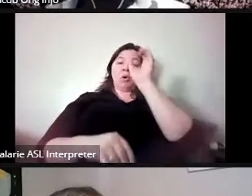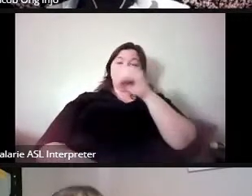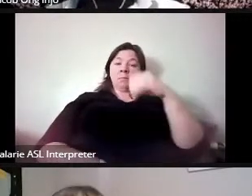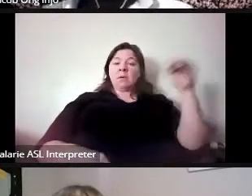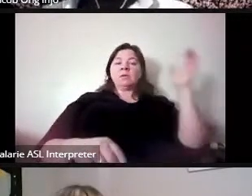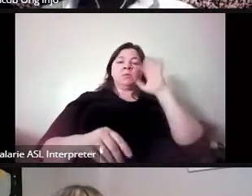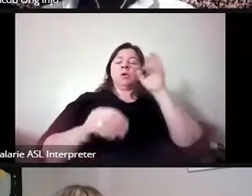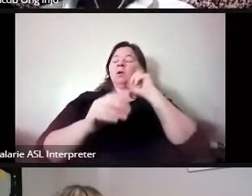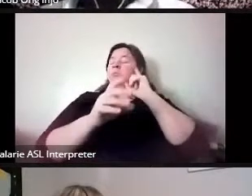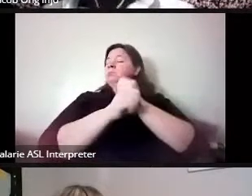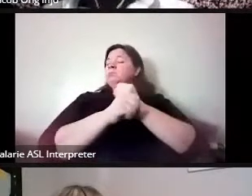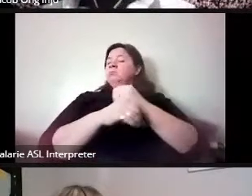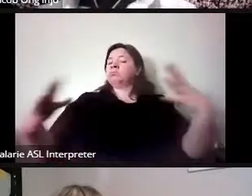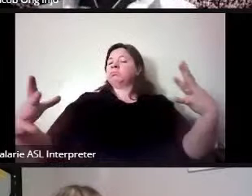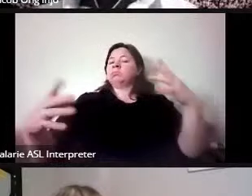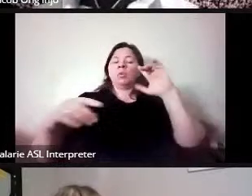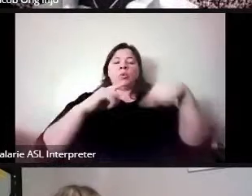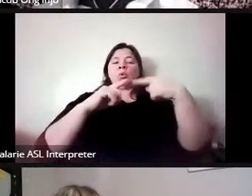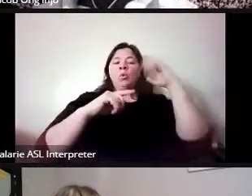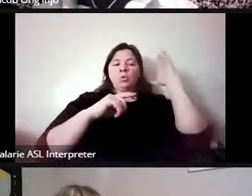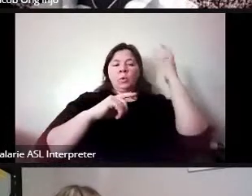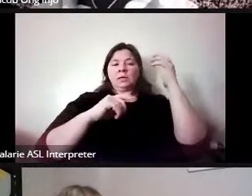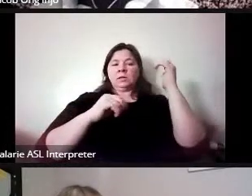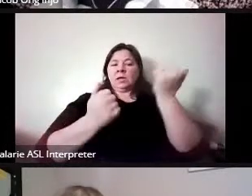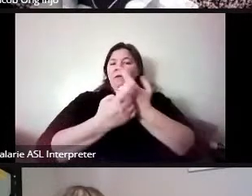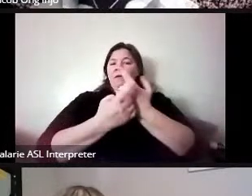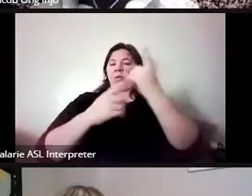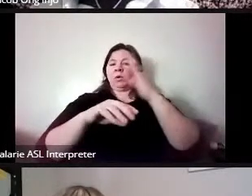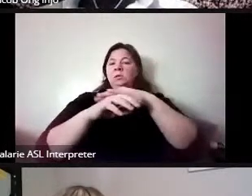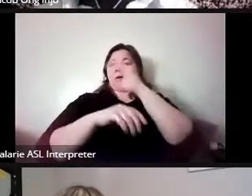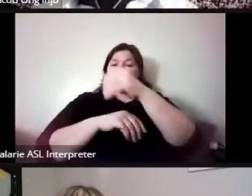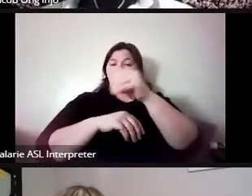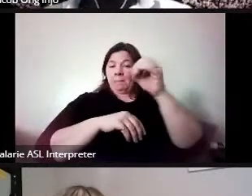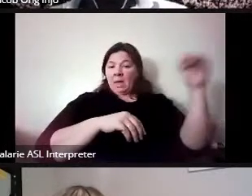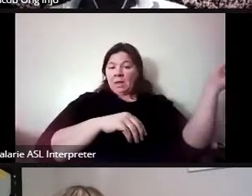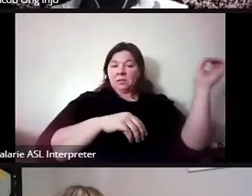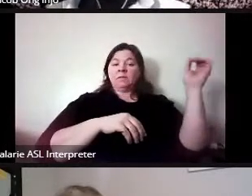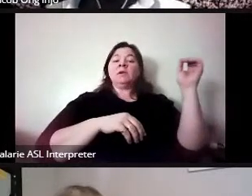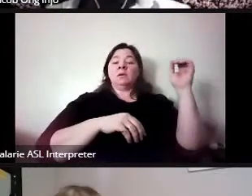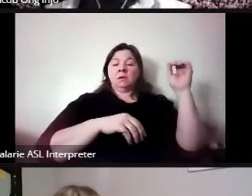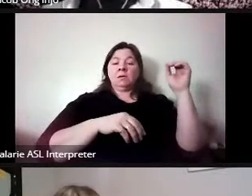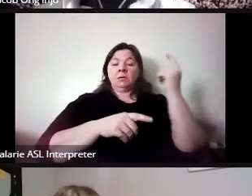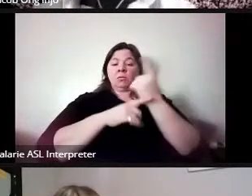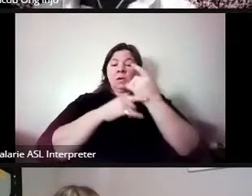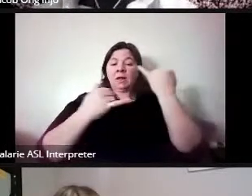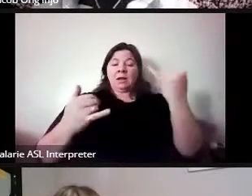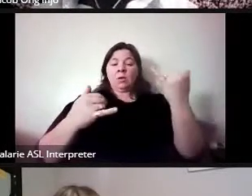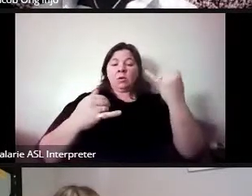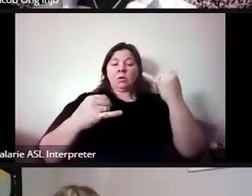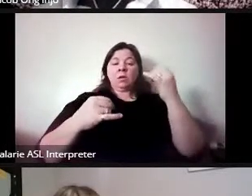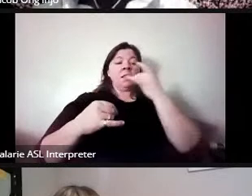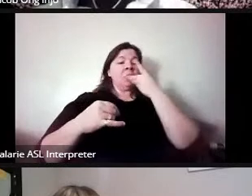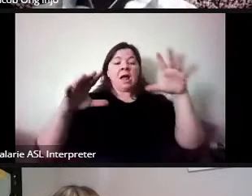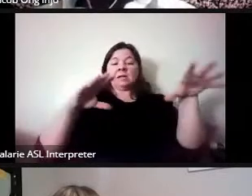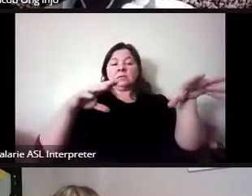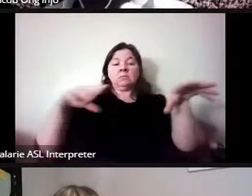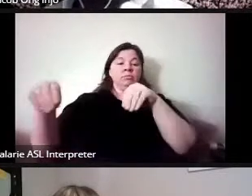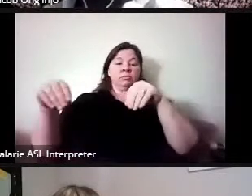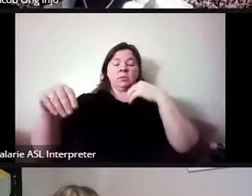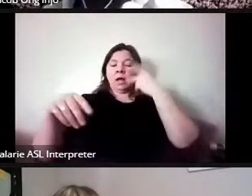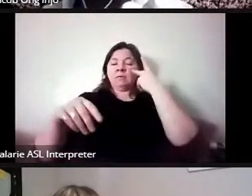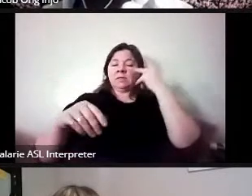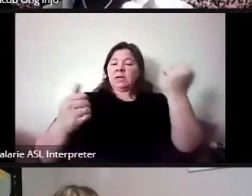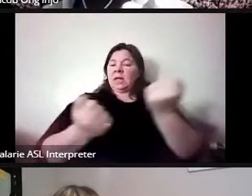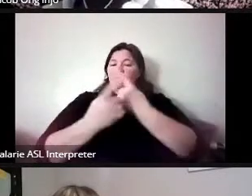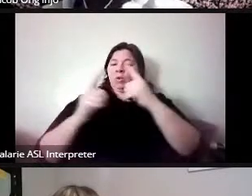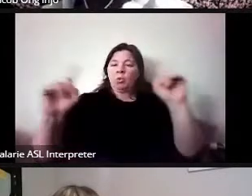crazy. You can tell the difference. Everybody's in Onpassive, but when Onpassive's in them, lights out. I've seen it all over. I've seen it,